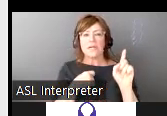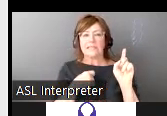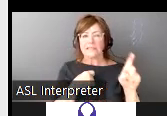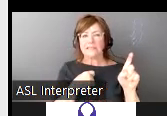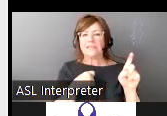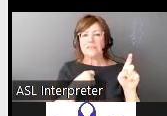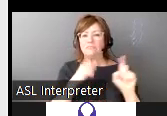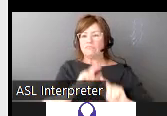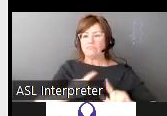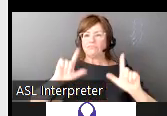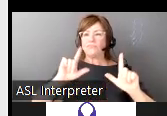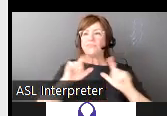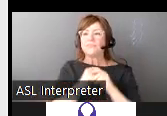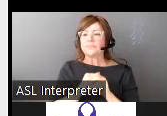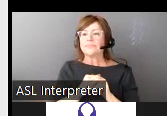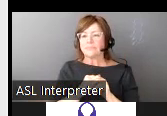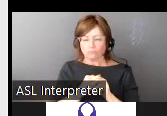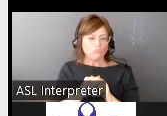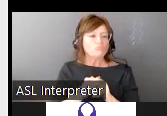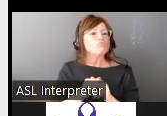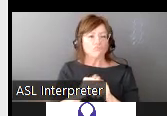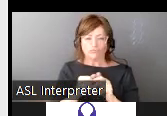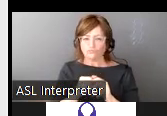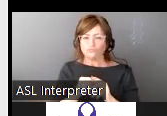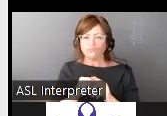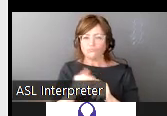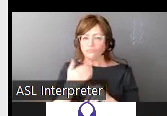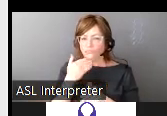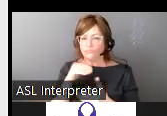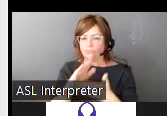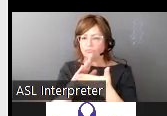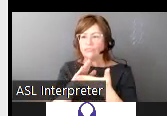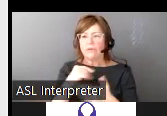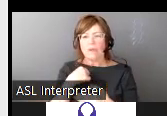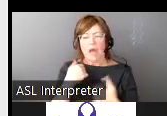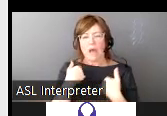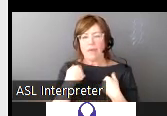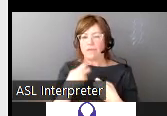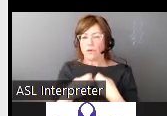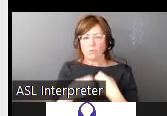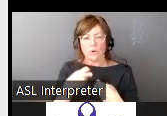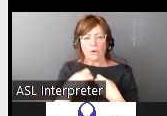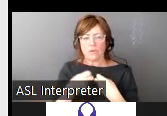it, yeah, maybe we do it this way because I'm having problem with the